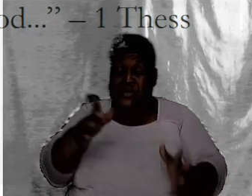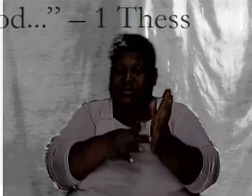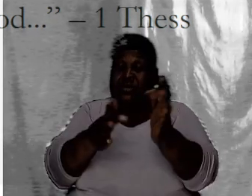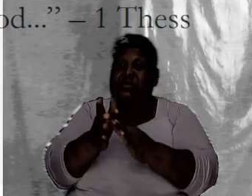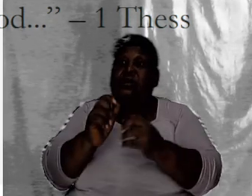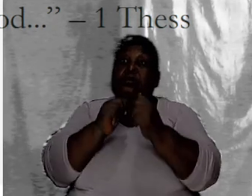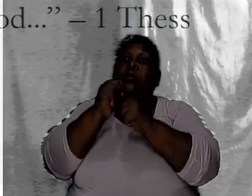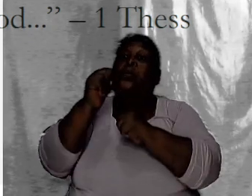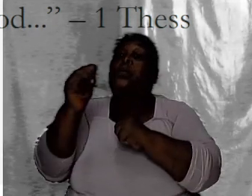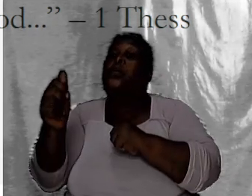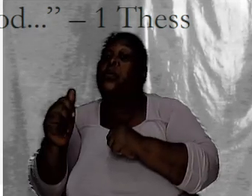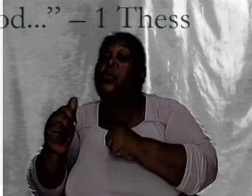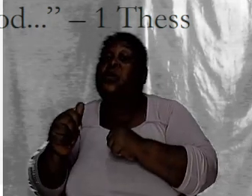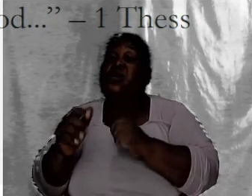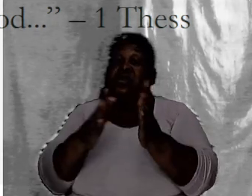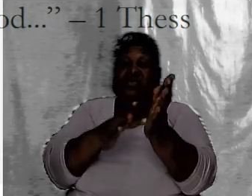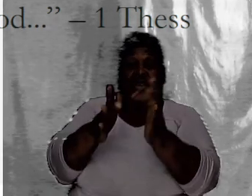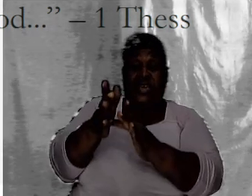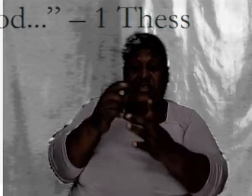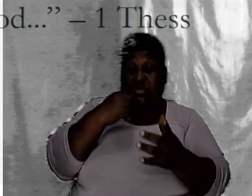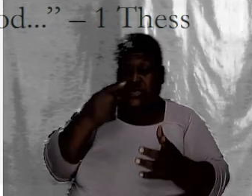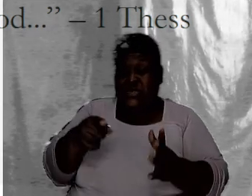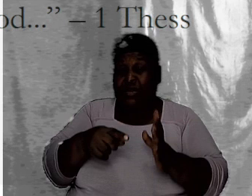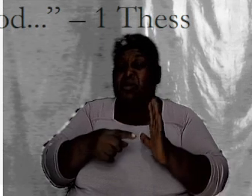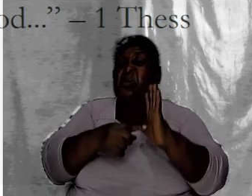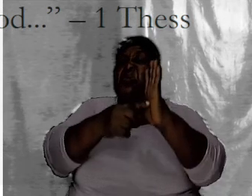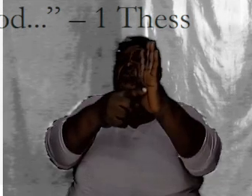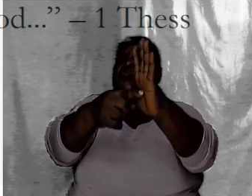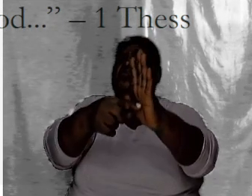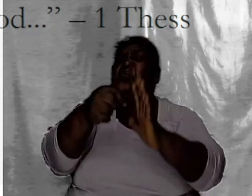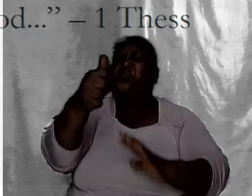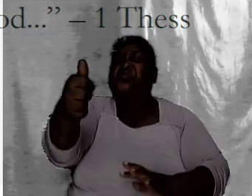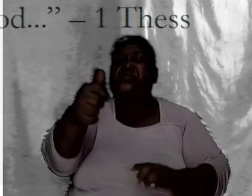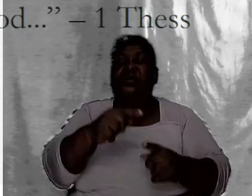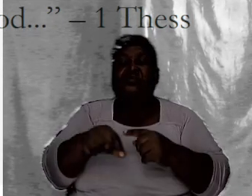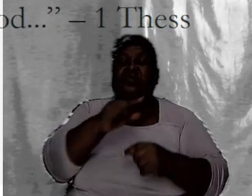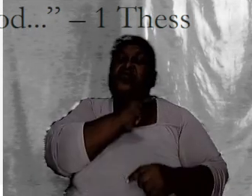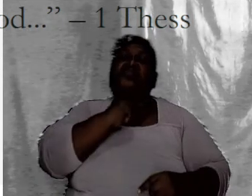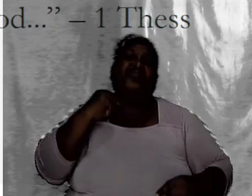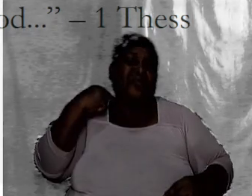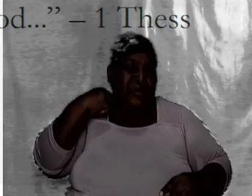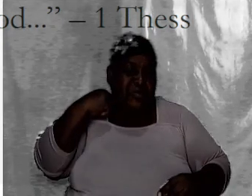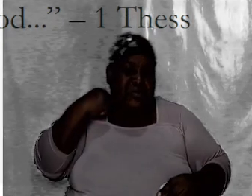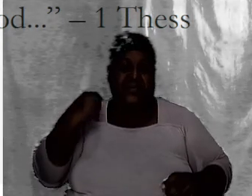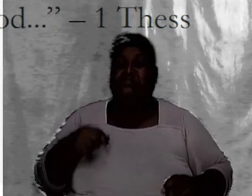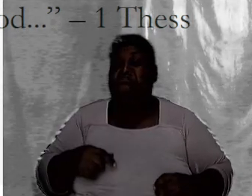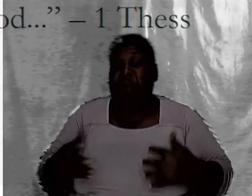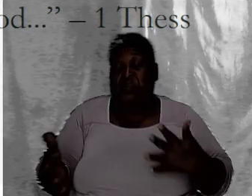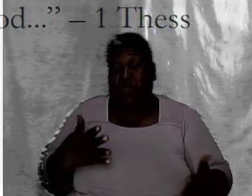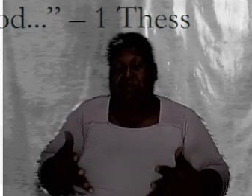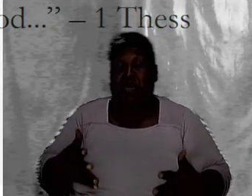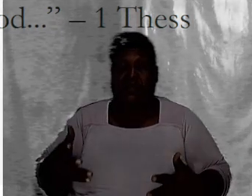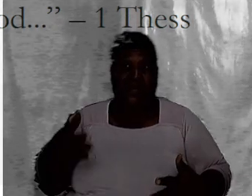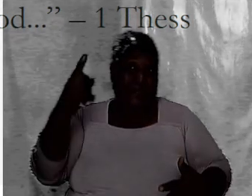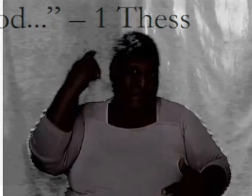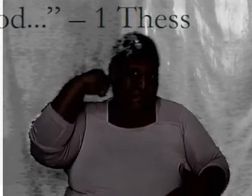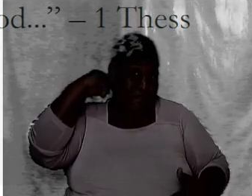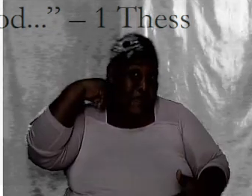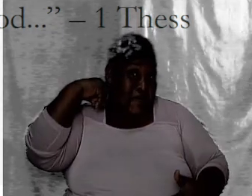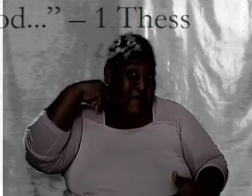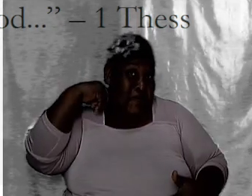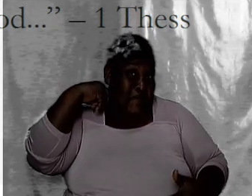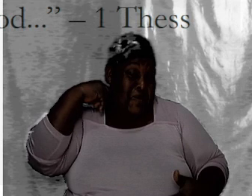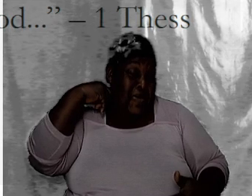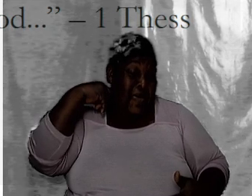yourself to the priest. In other words, he told them that they're supposed to go. All right, probably in the back of their minds, they're saying, but we